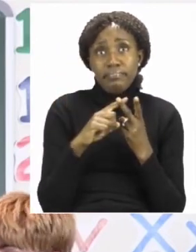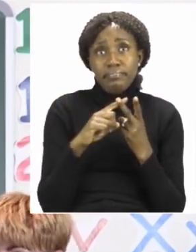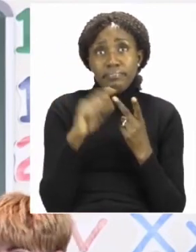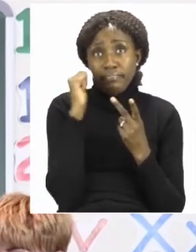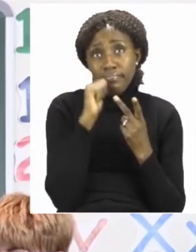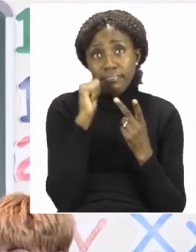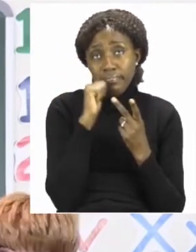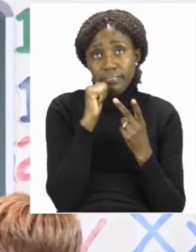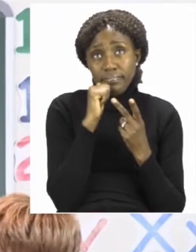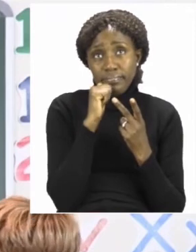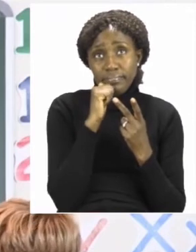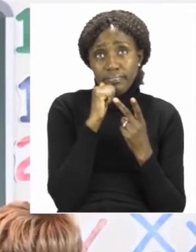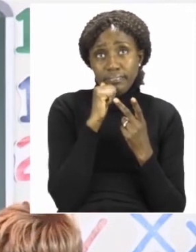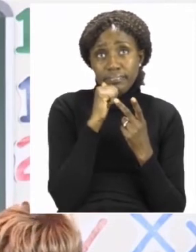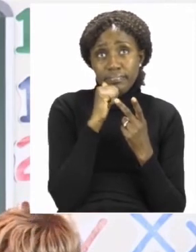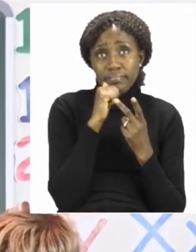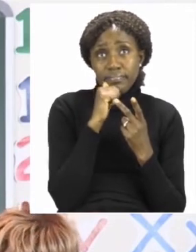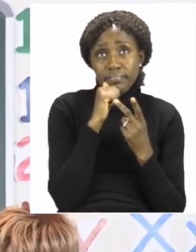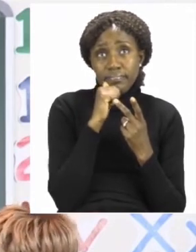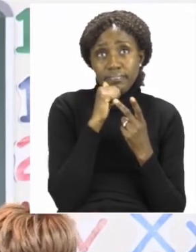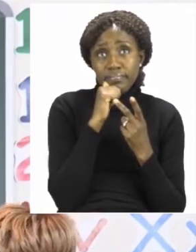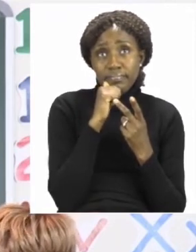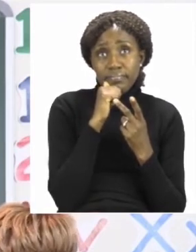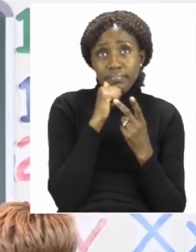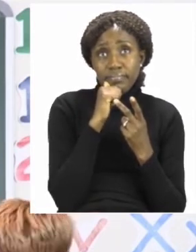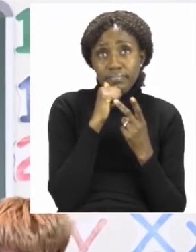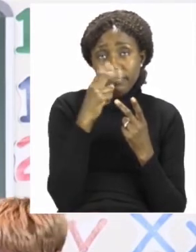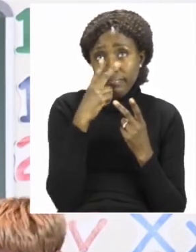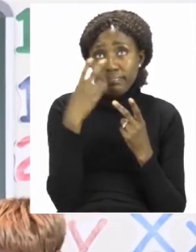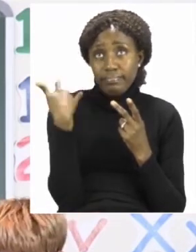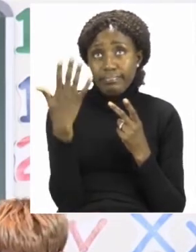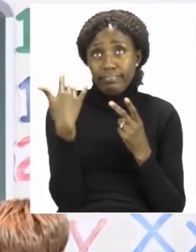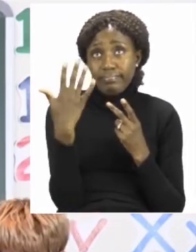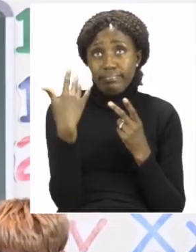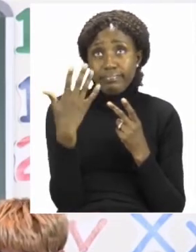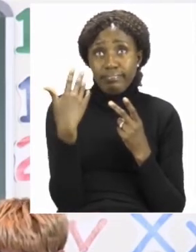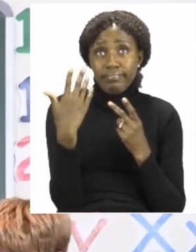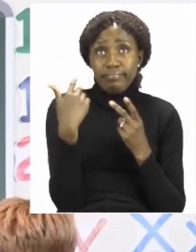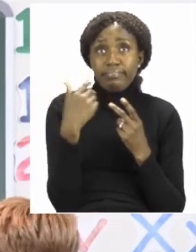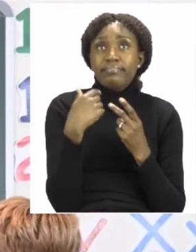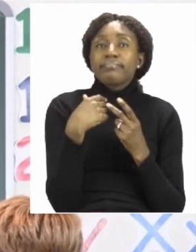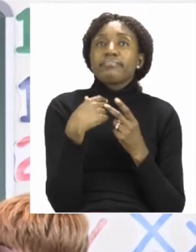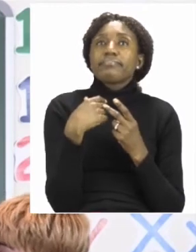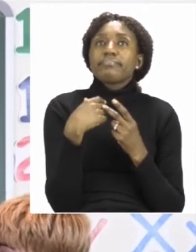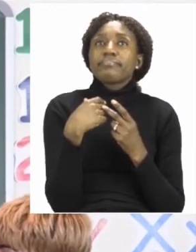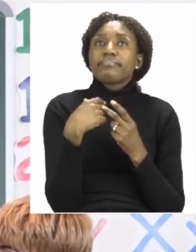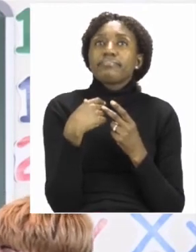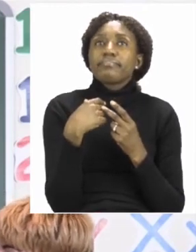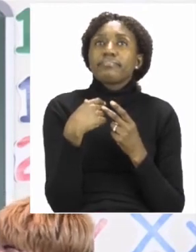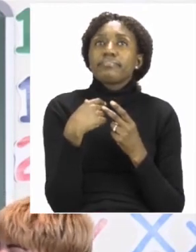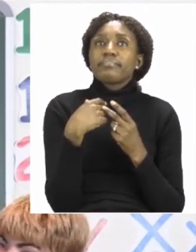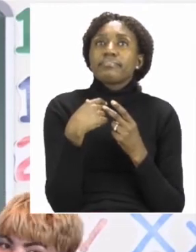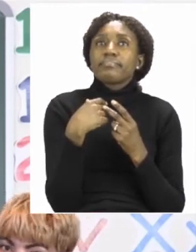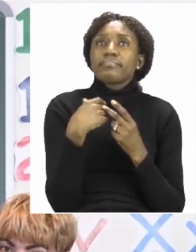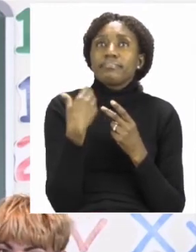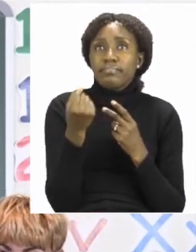yellow and here we can see the hand of one person then we have